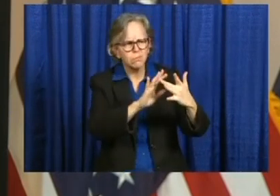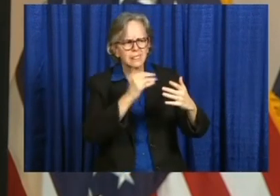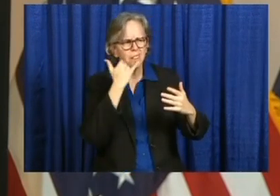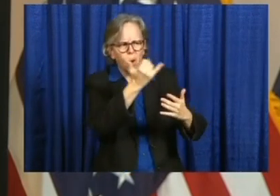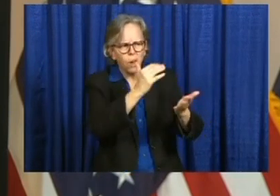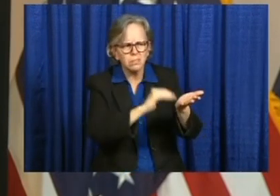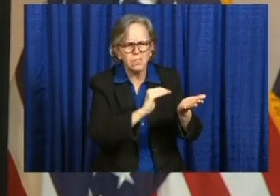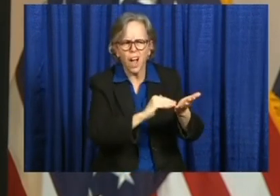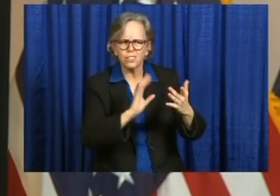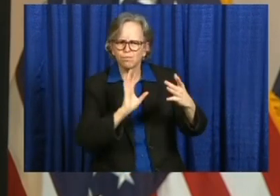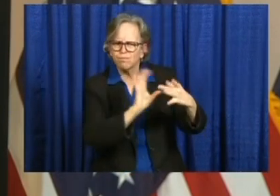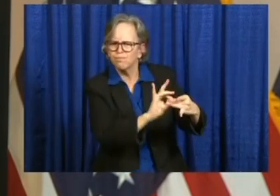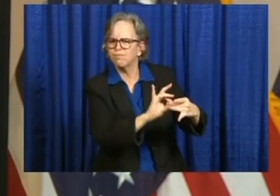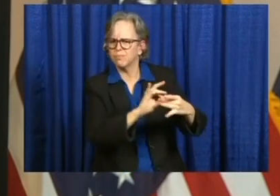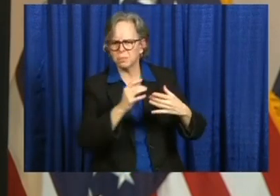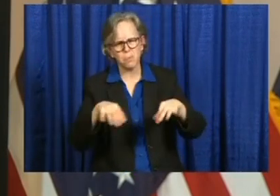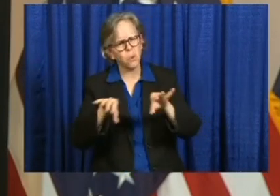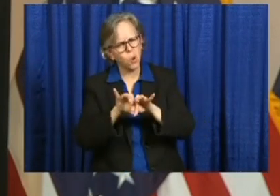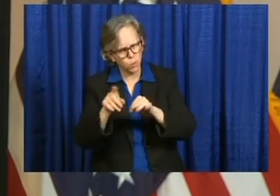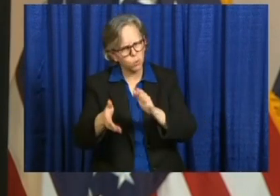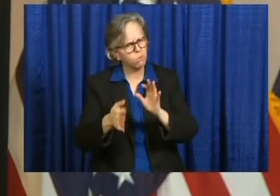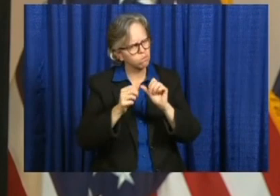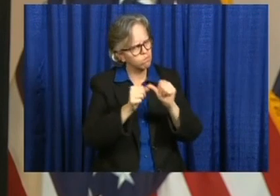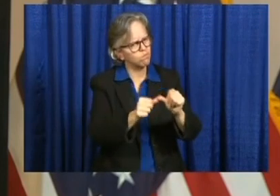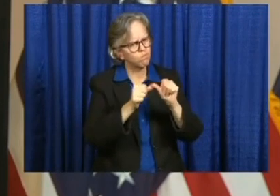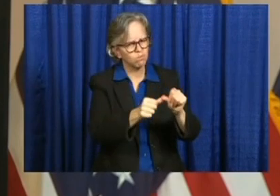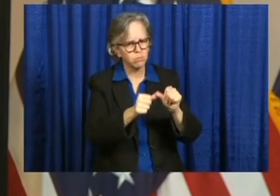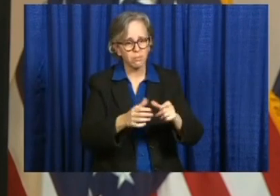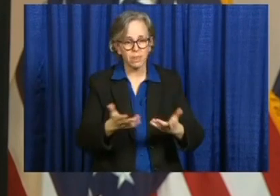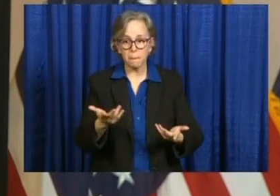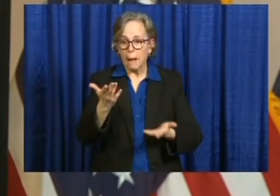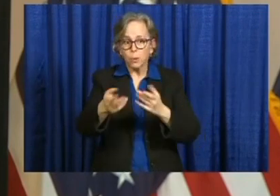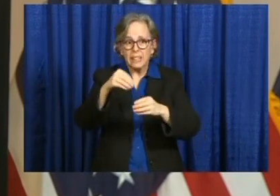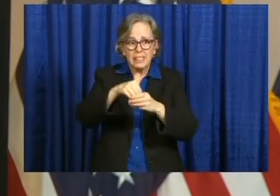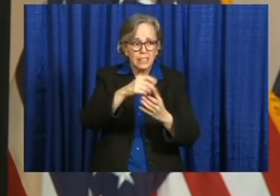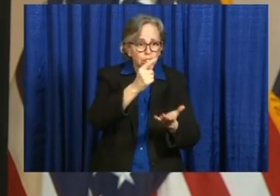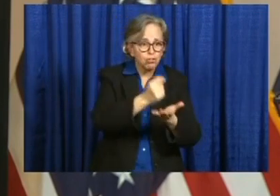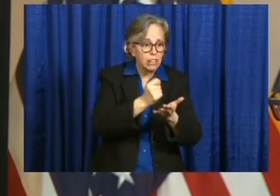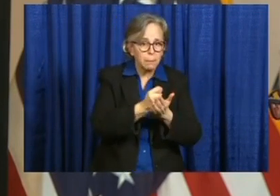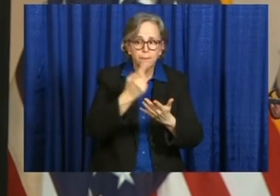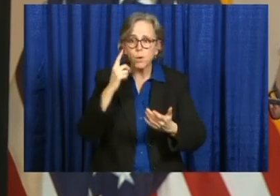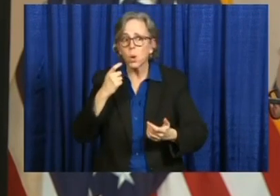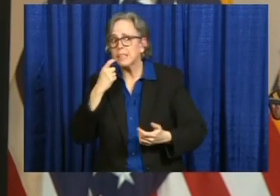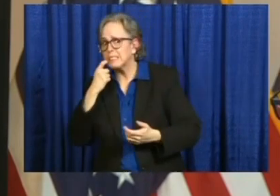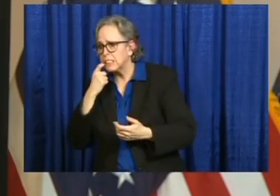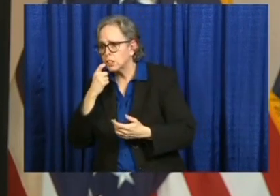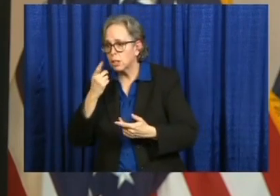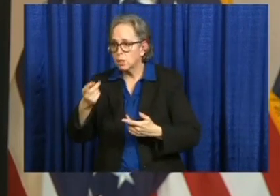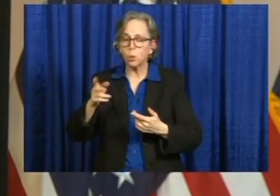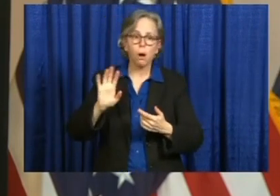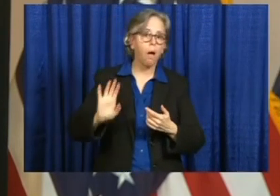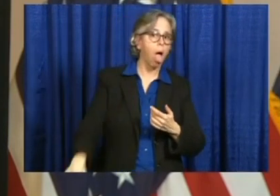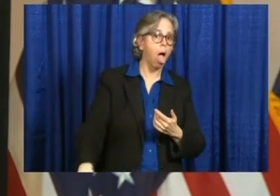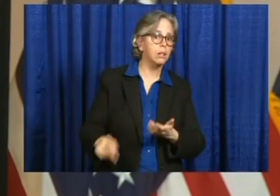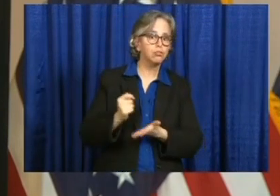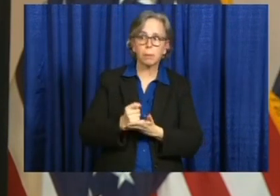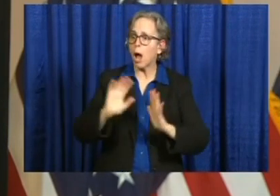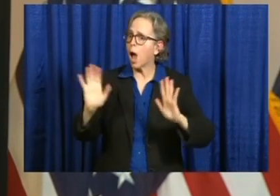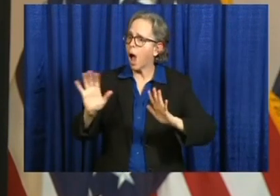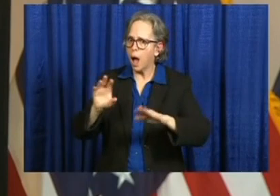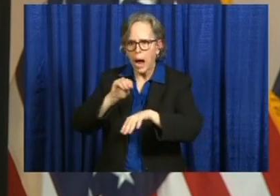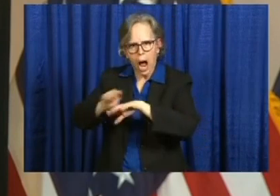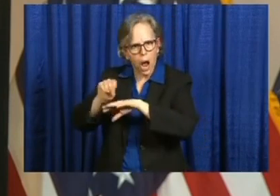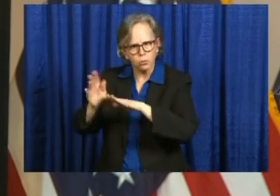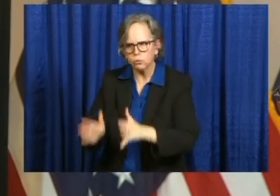in treatment for those issues, and if not, reach out to them. Both physical health care doctors and mental health and